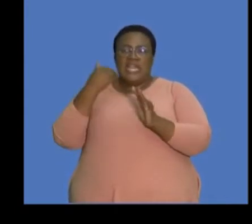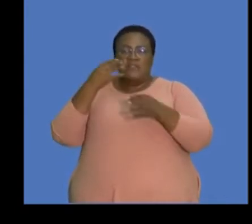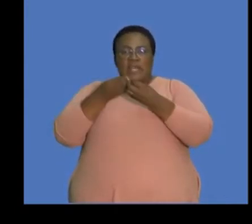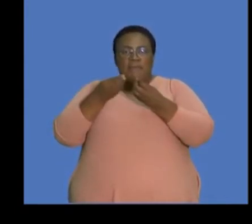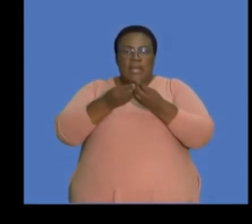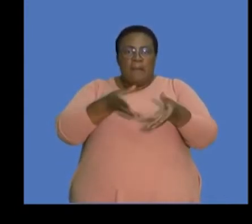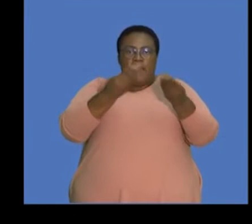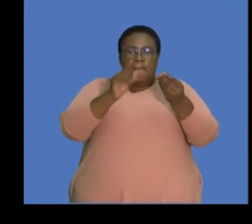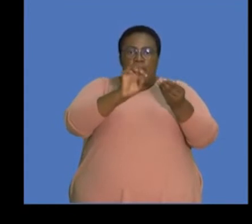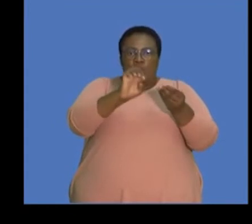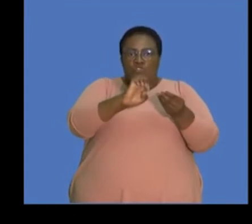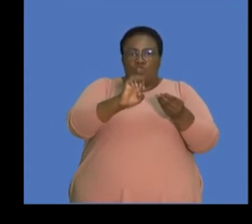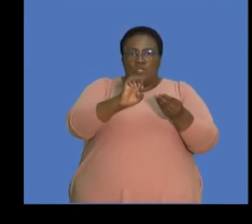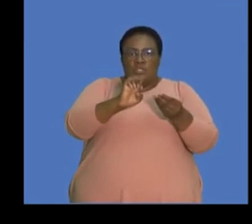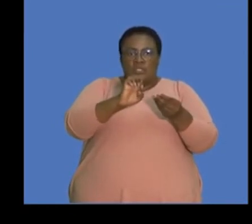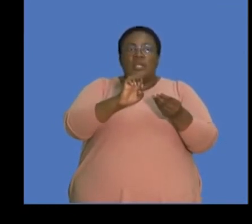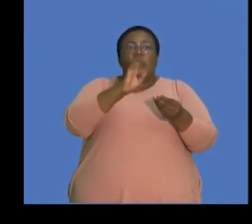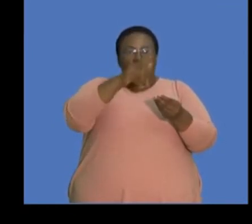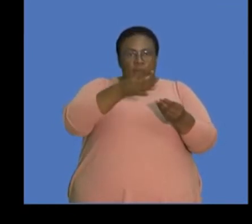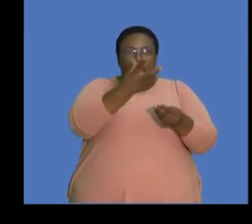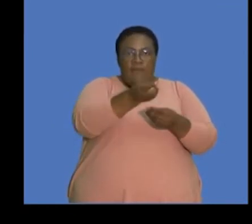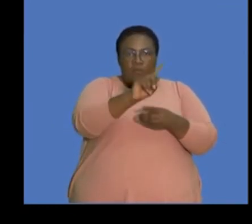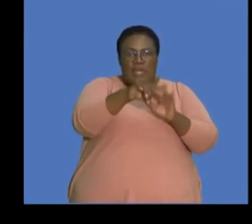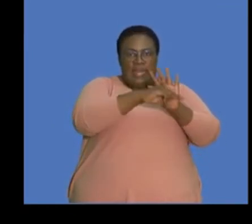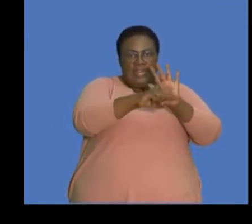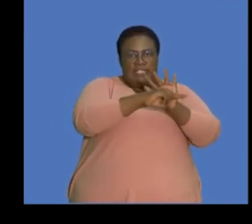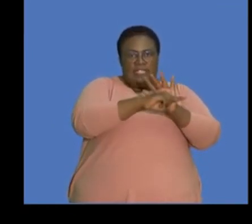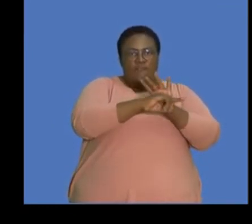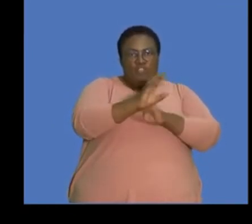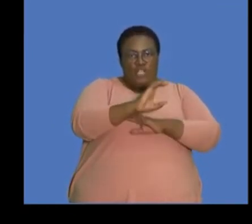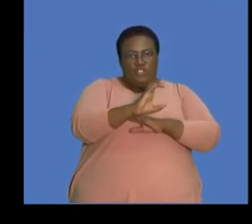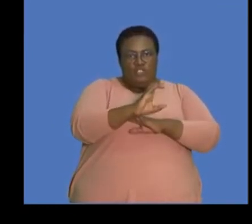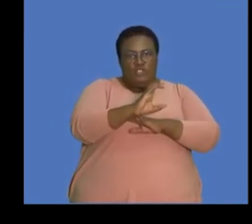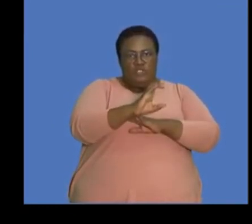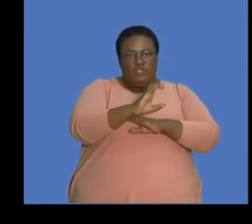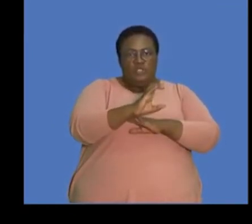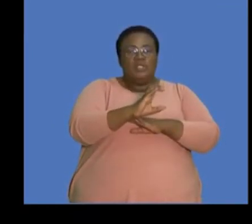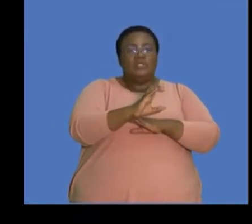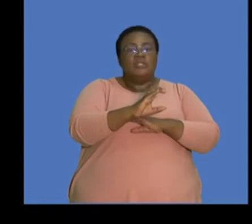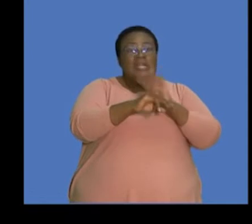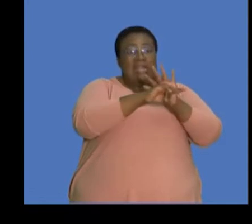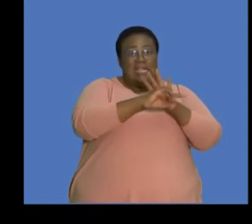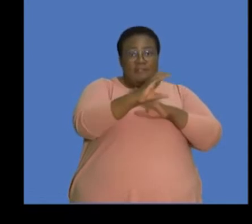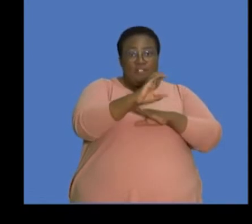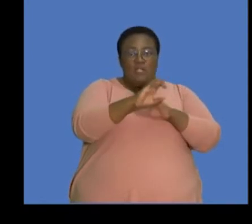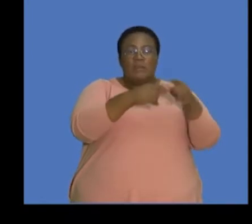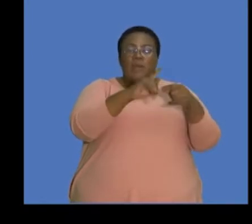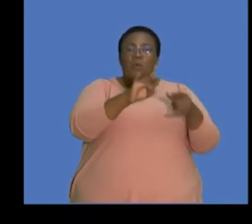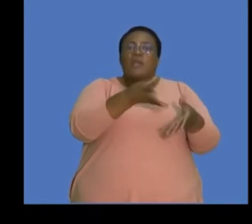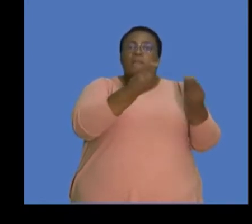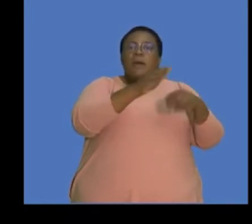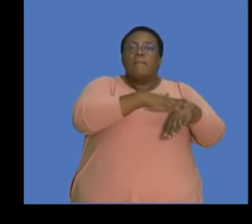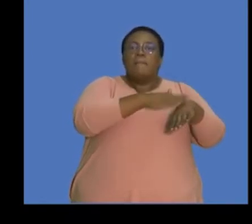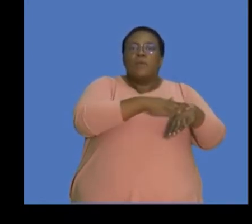gains electrons, it acquires a negative charge, right? So the negative charge has to do with the gain of